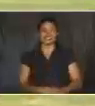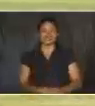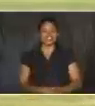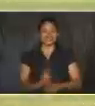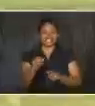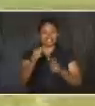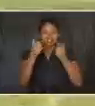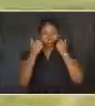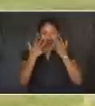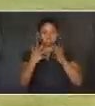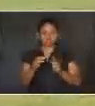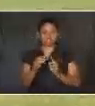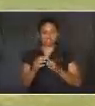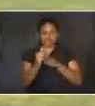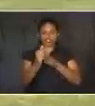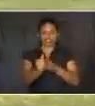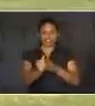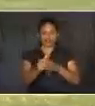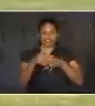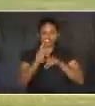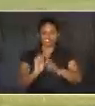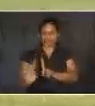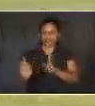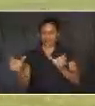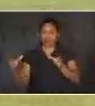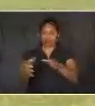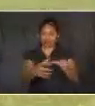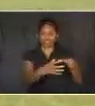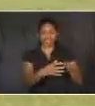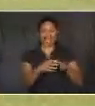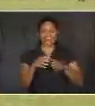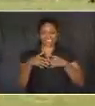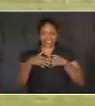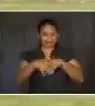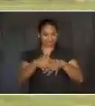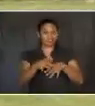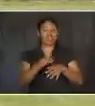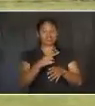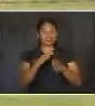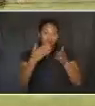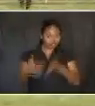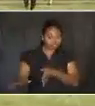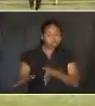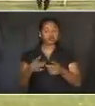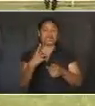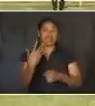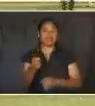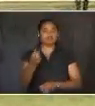past. And then we will then go into the segment of the 21 gun salute.